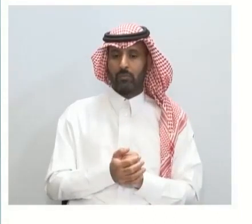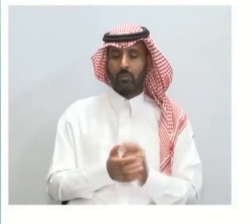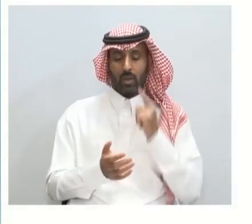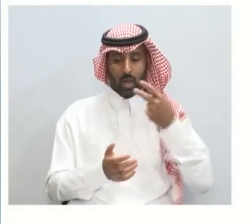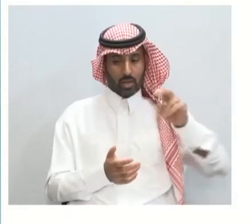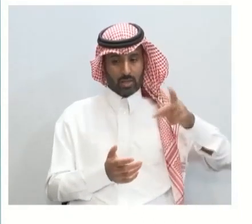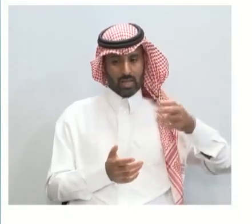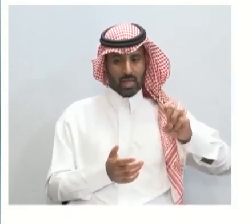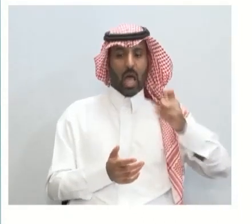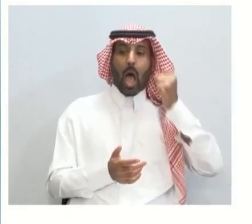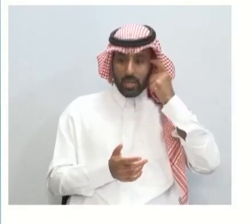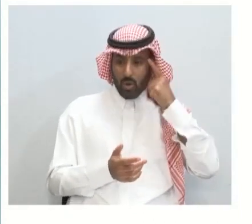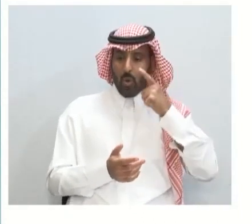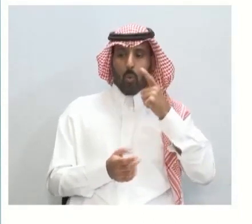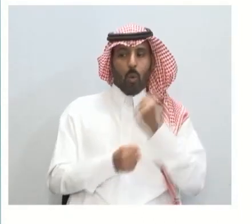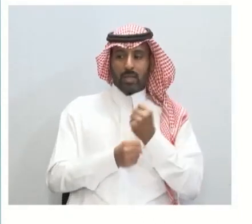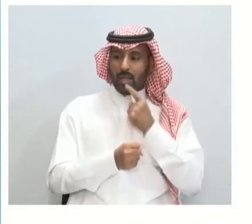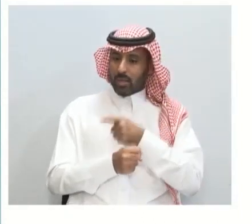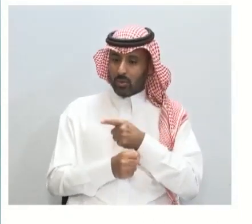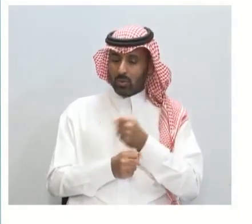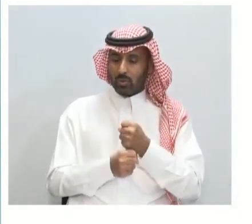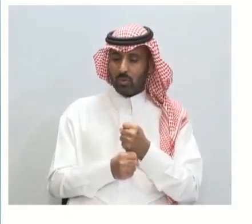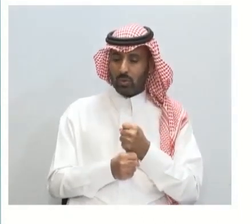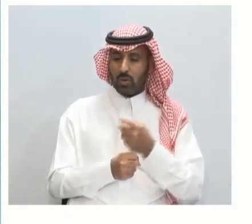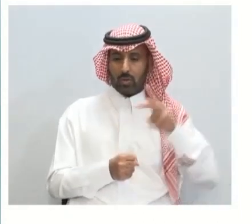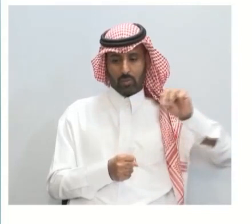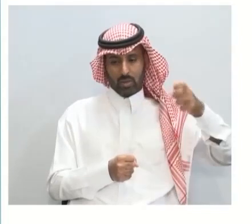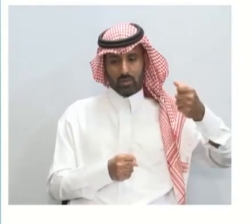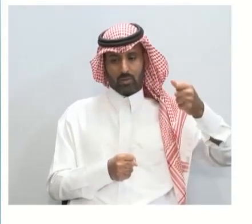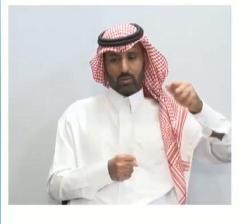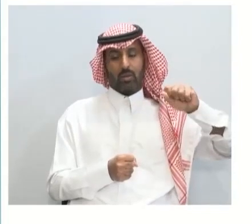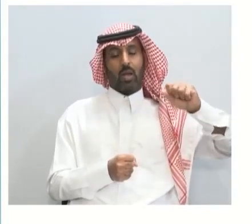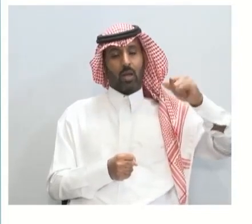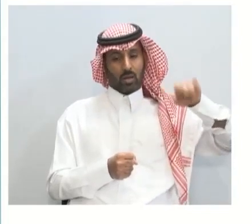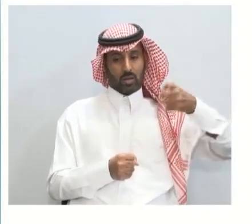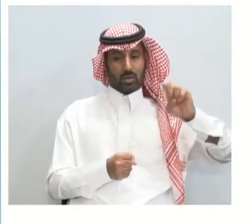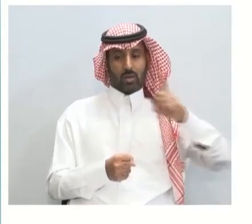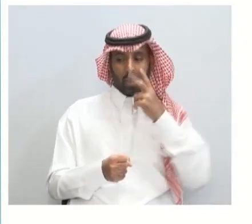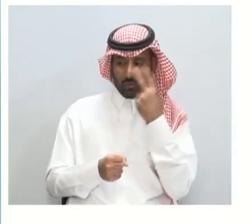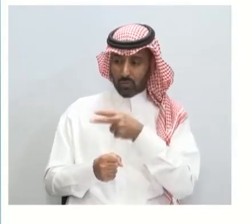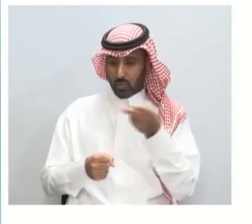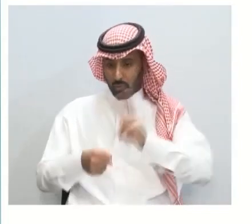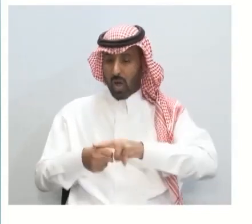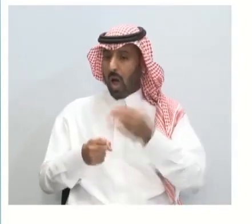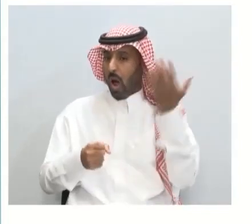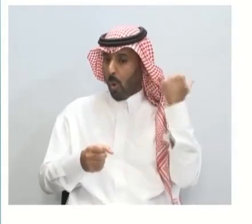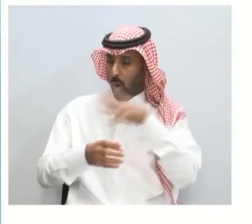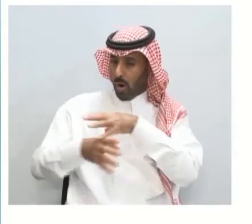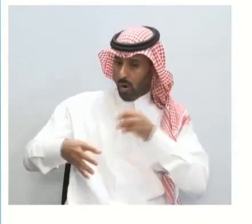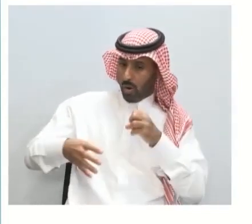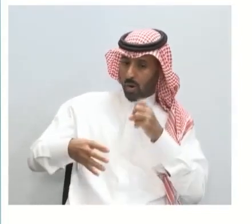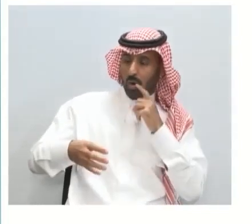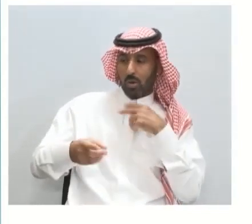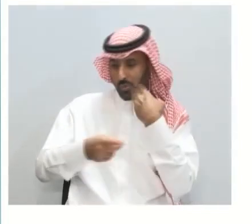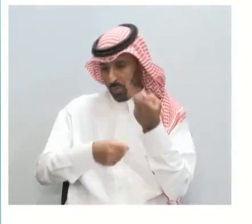positioned I know what do you think I should do Ma the way I see it if he stolen twice before he's likely